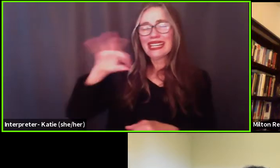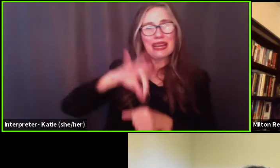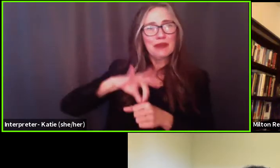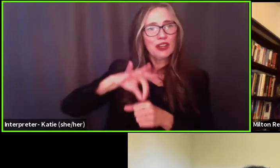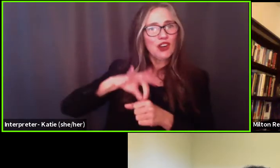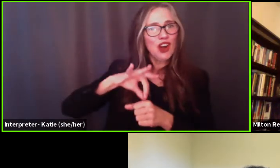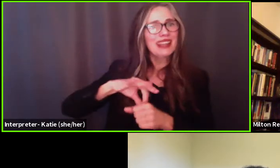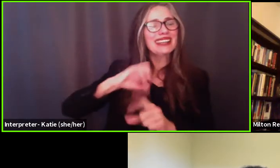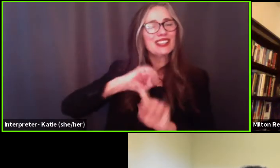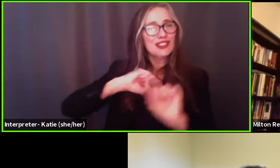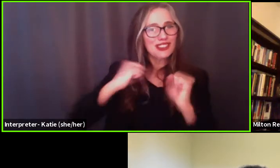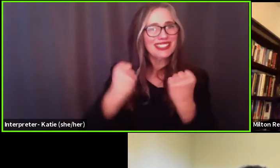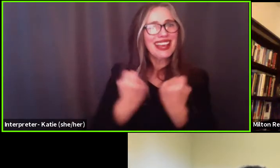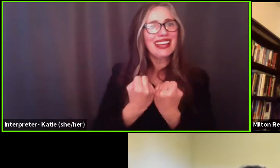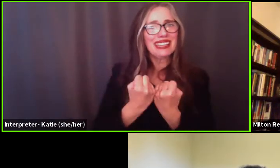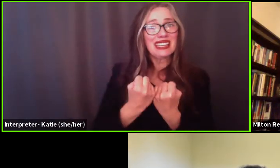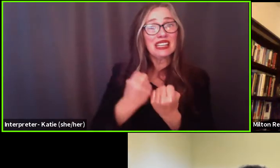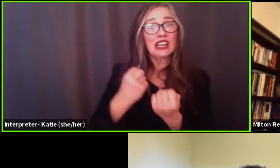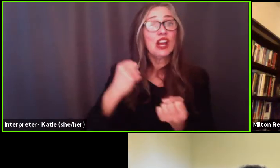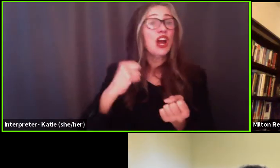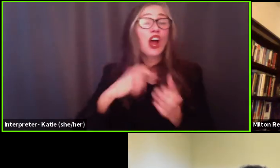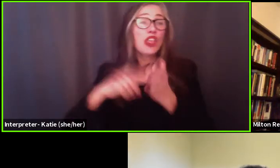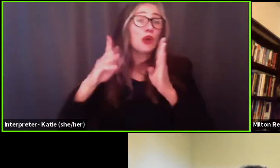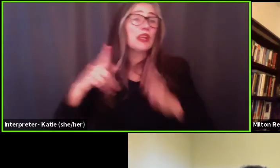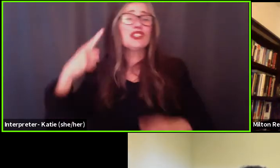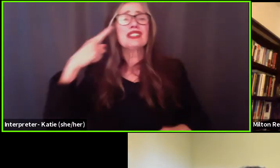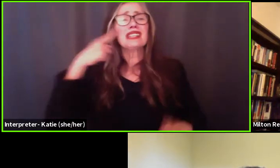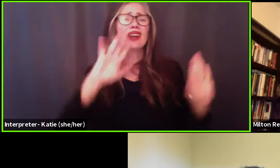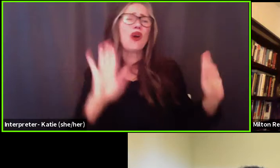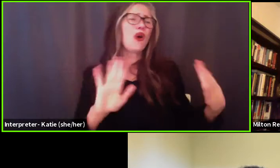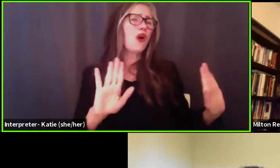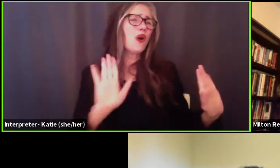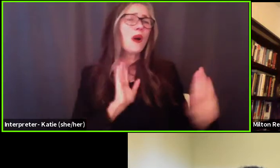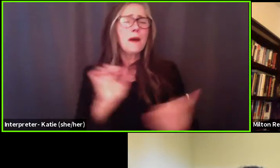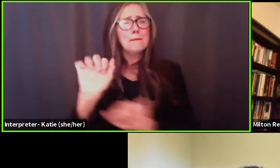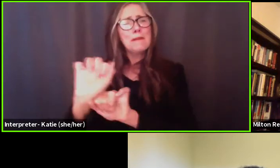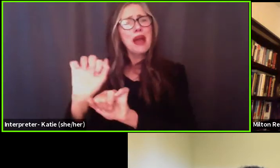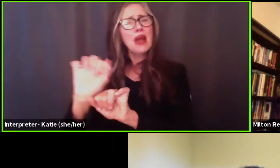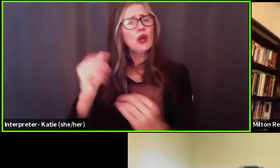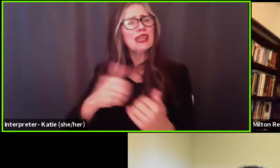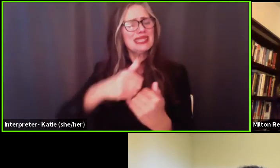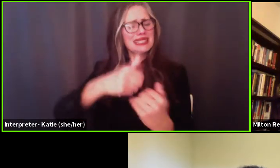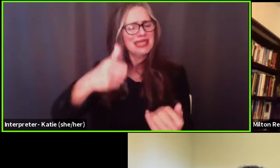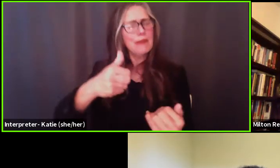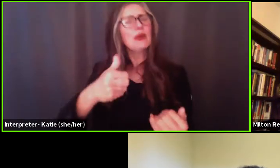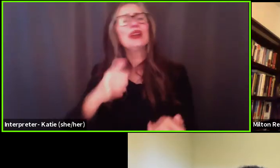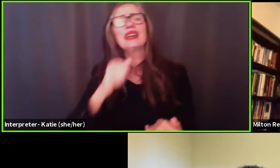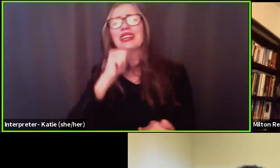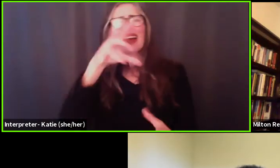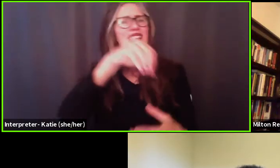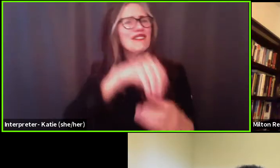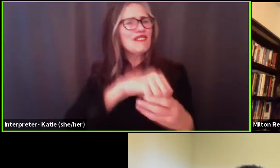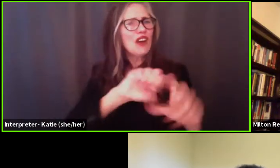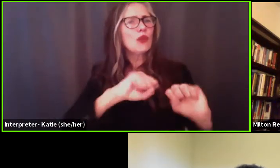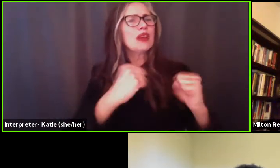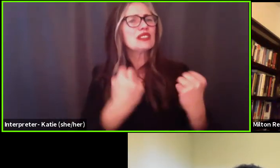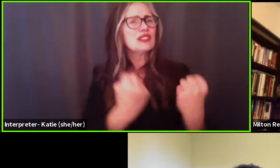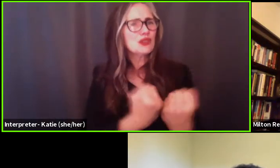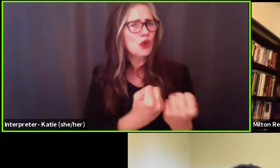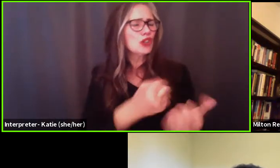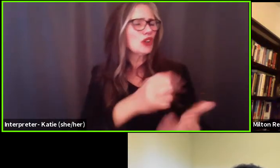think of their work as being outside of any regulatory context uh you know we still live in a society